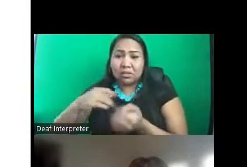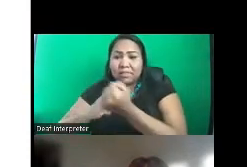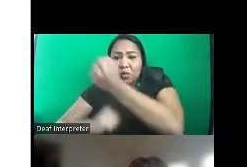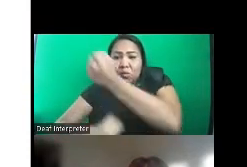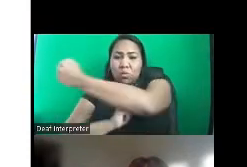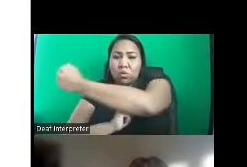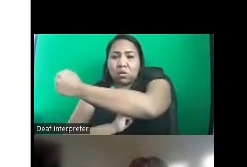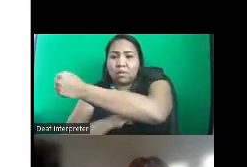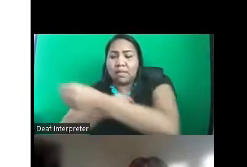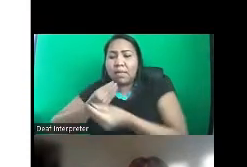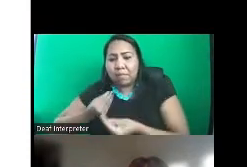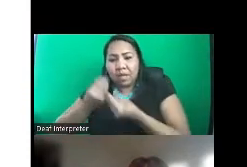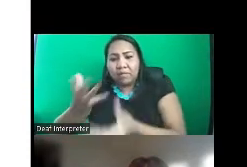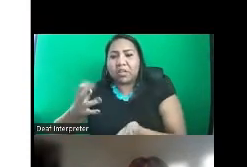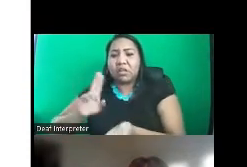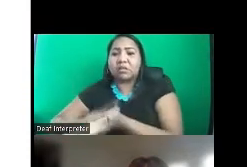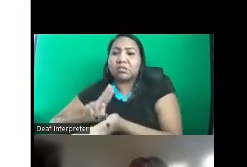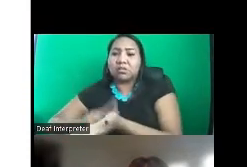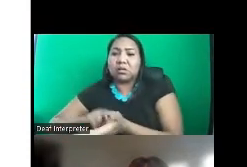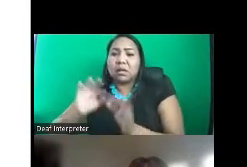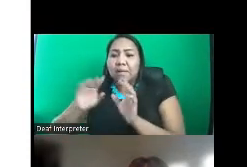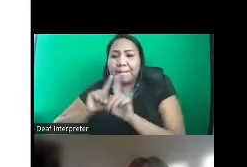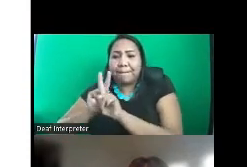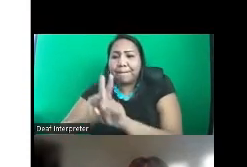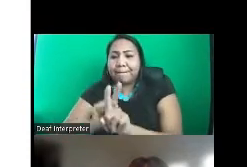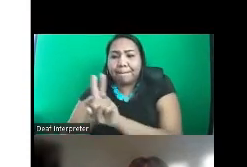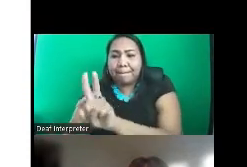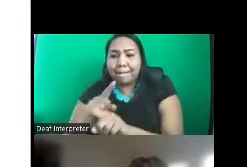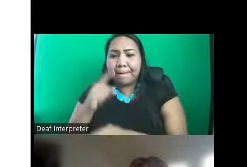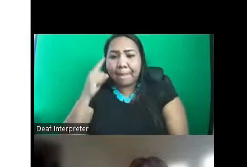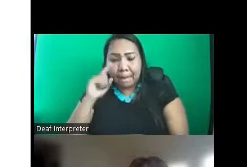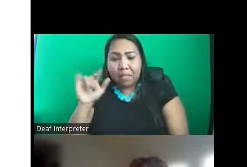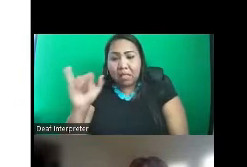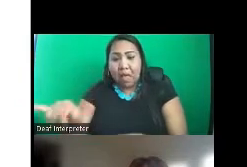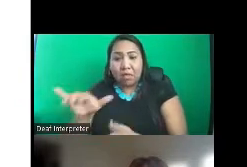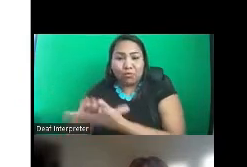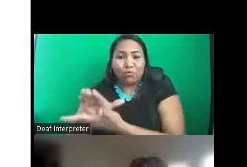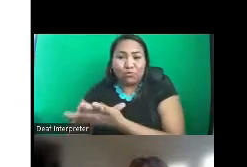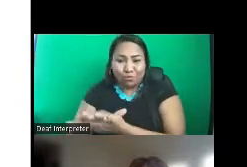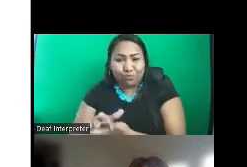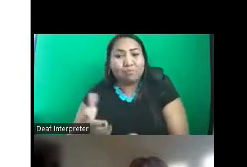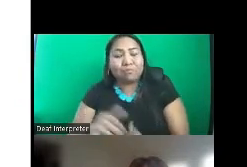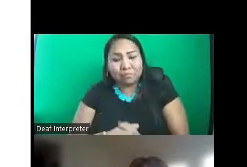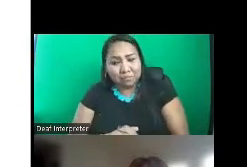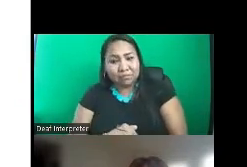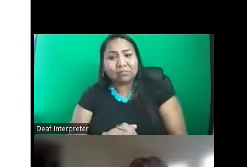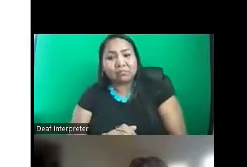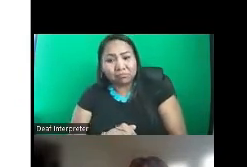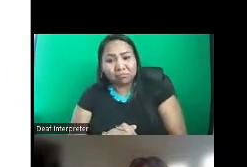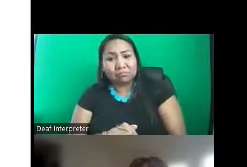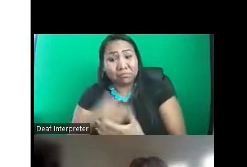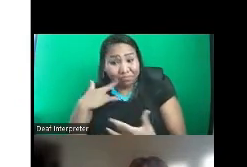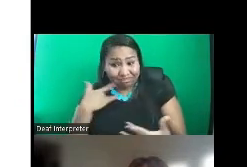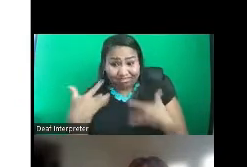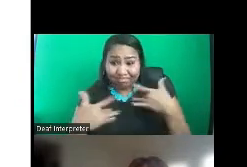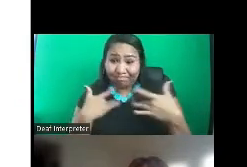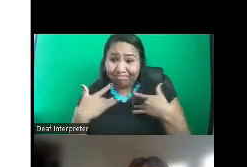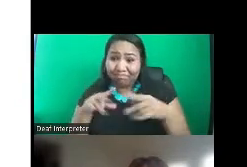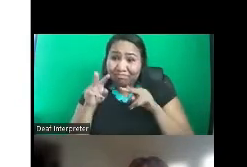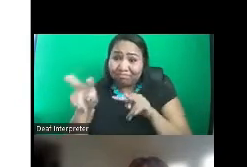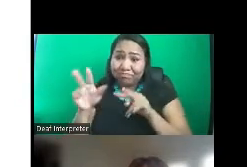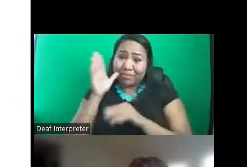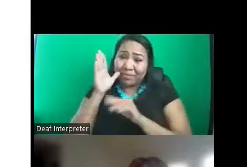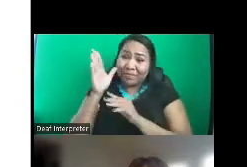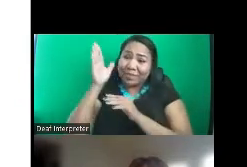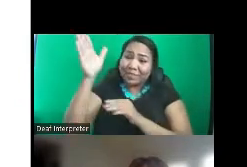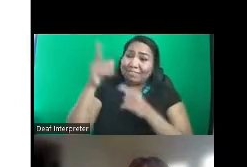American Indian students in our cohort. So that's it's exciting to just see what our future can look like, and to encourage us when